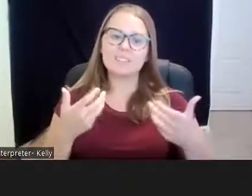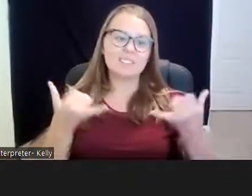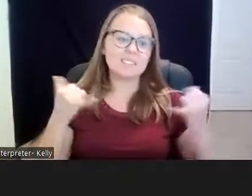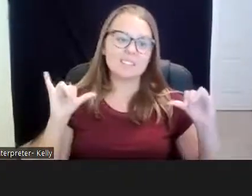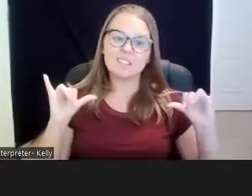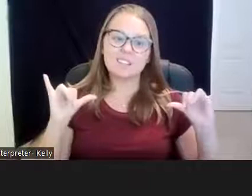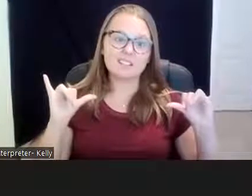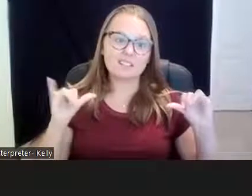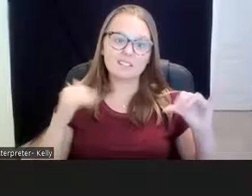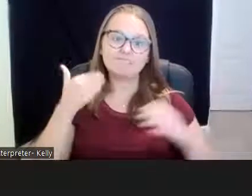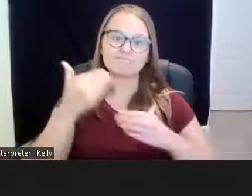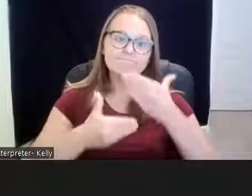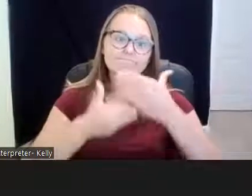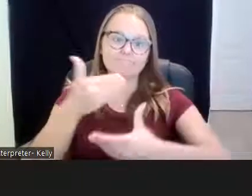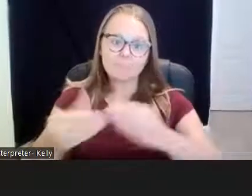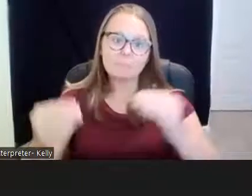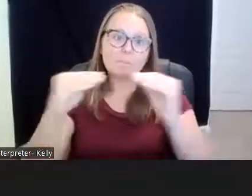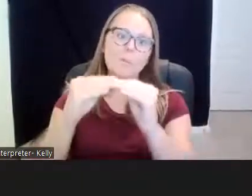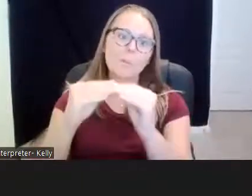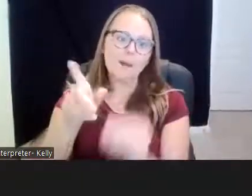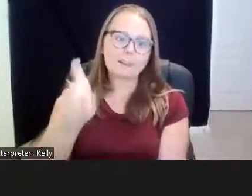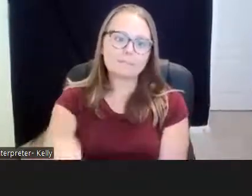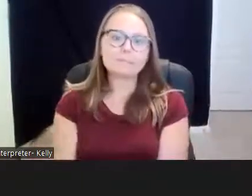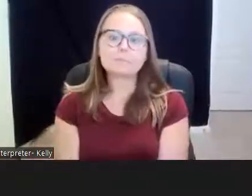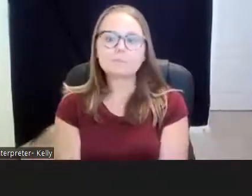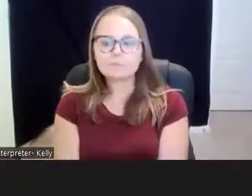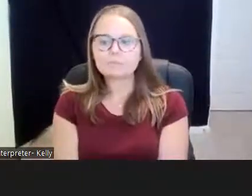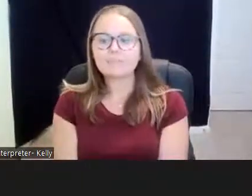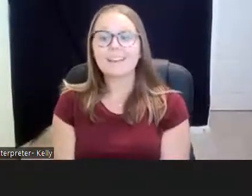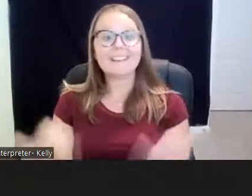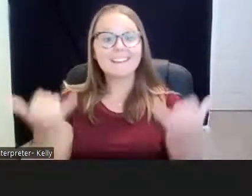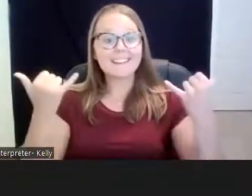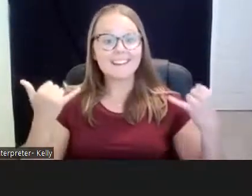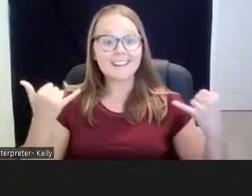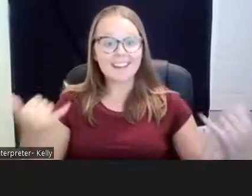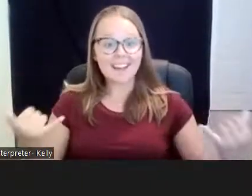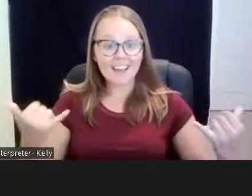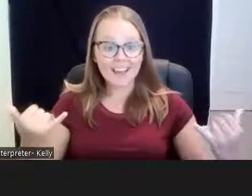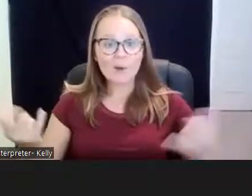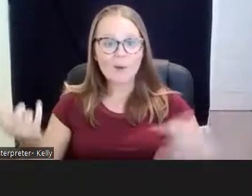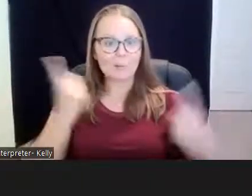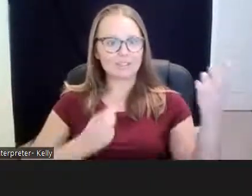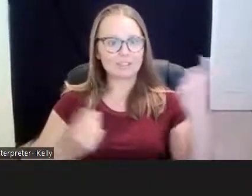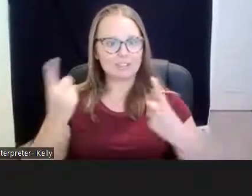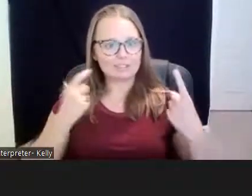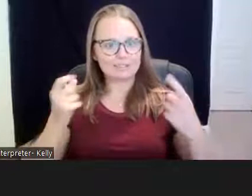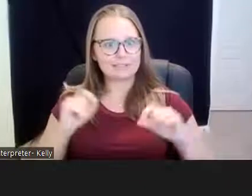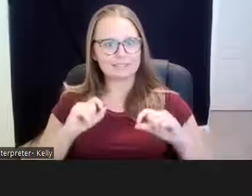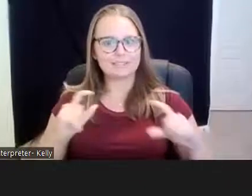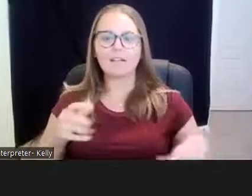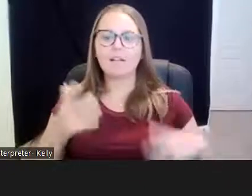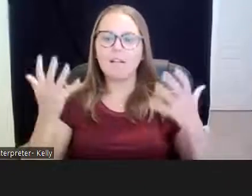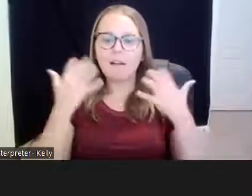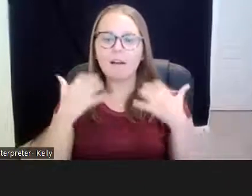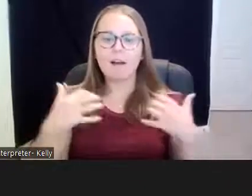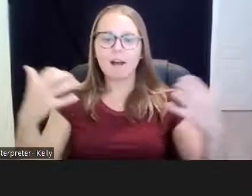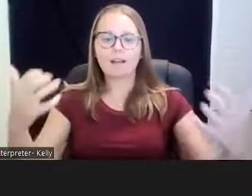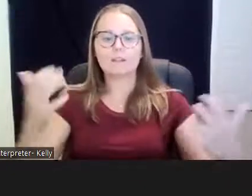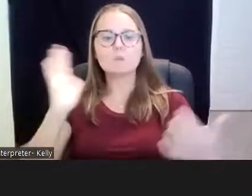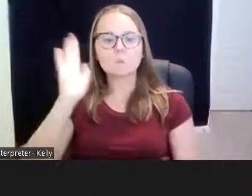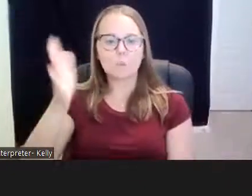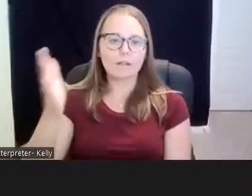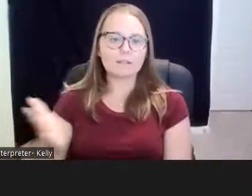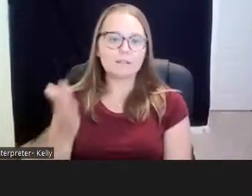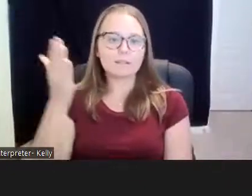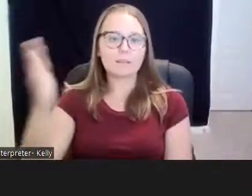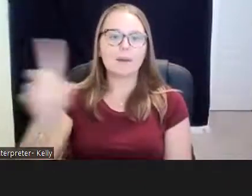go. So now it's time to get some questions. And as the audience submits their